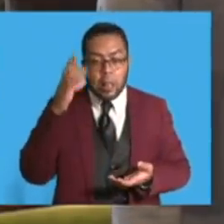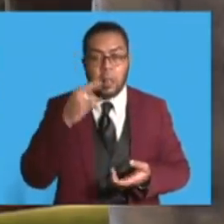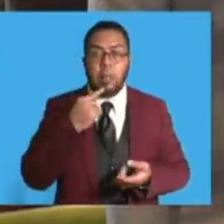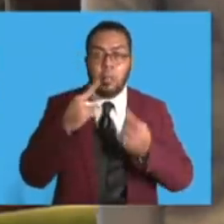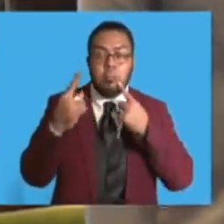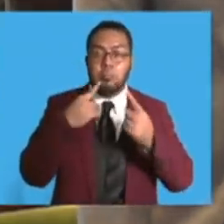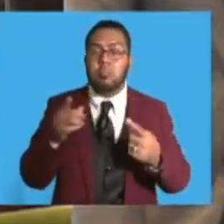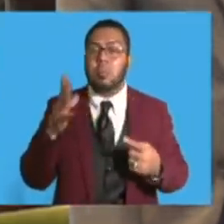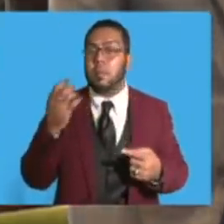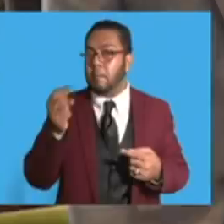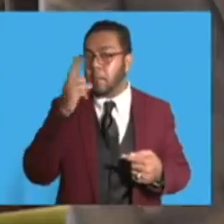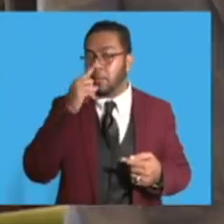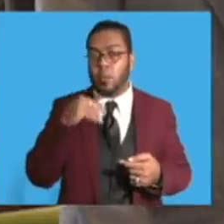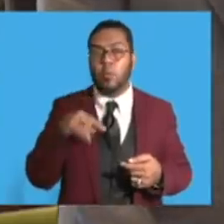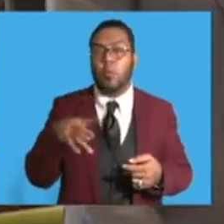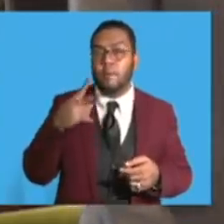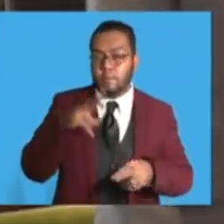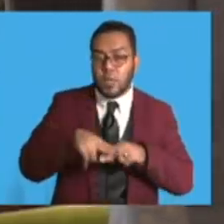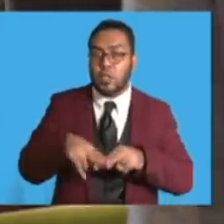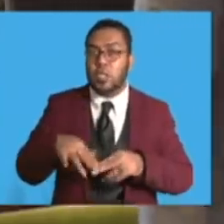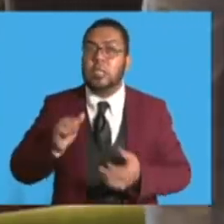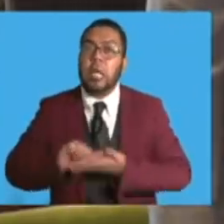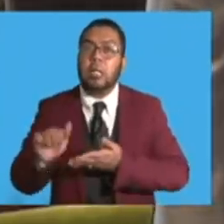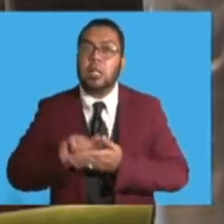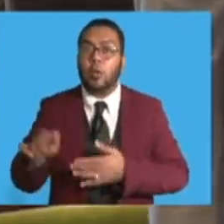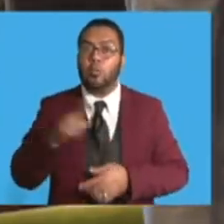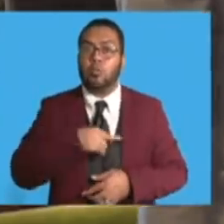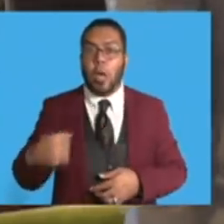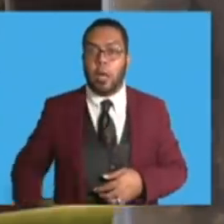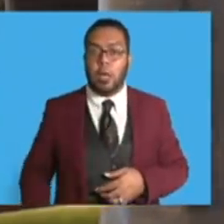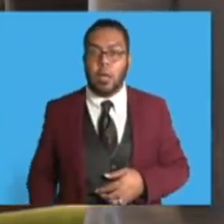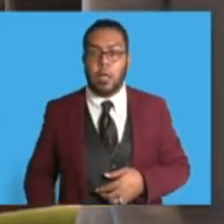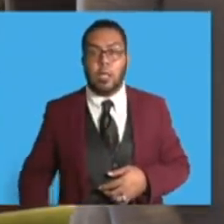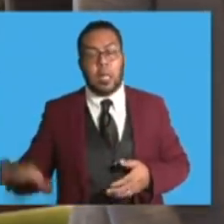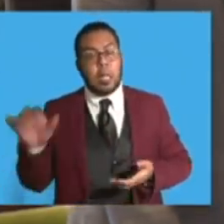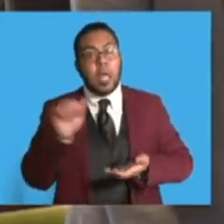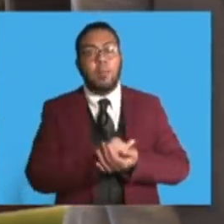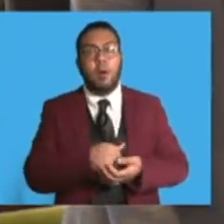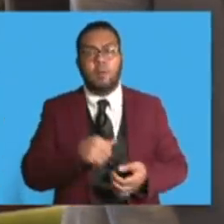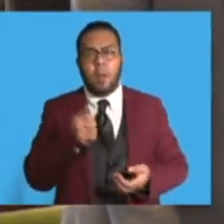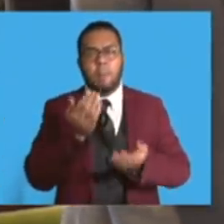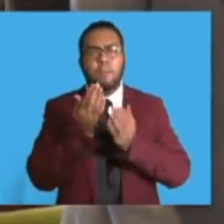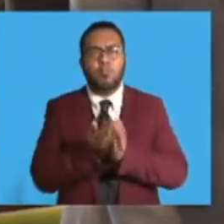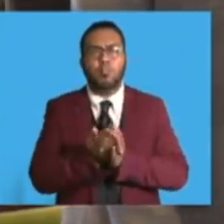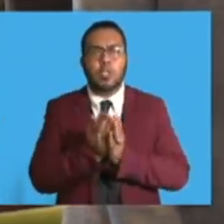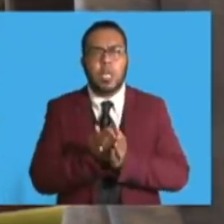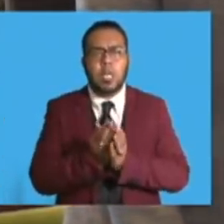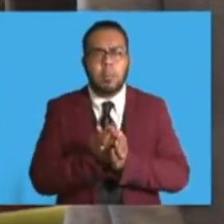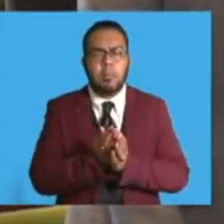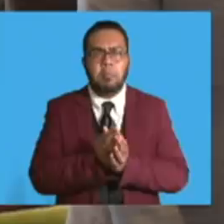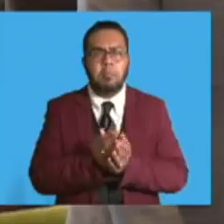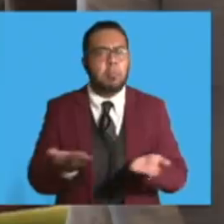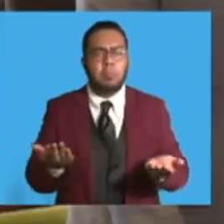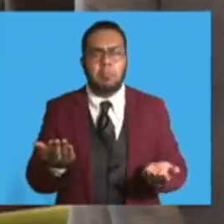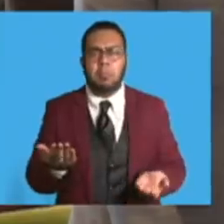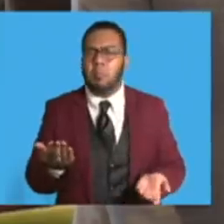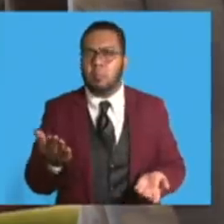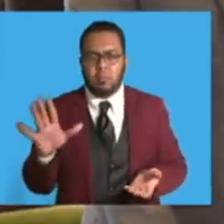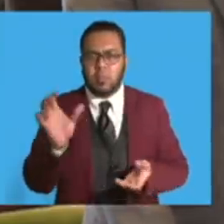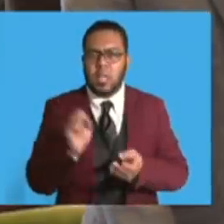parts of Fiji were, sold to China, claims about a Muslim takeover. In fact, in one